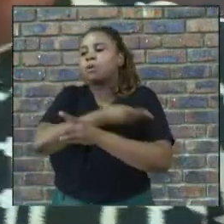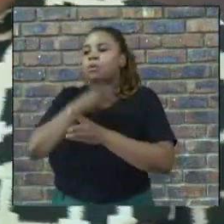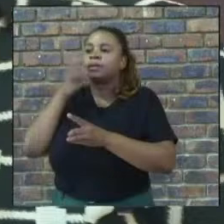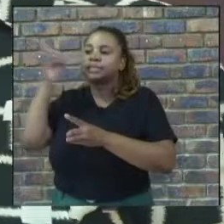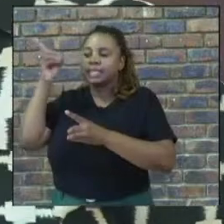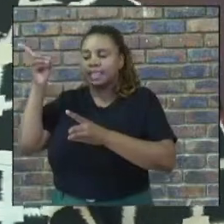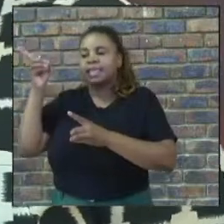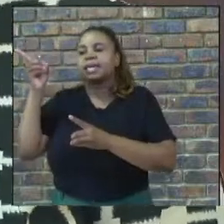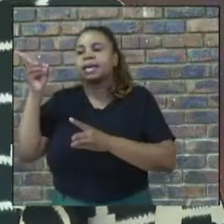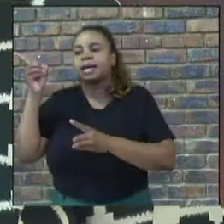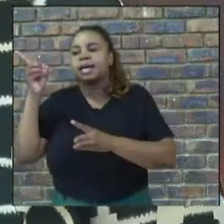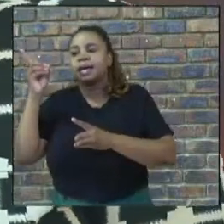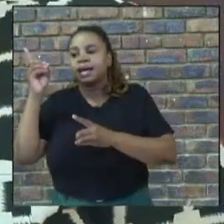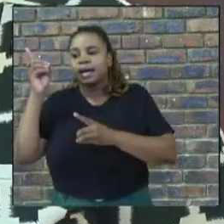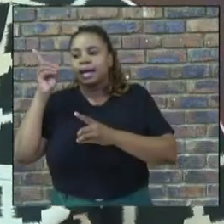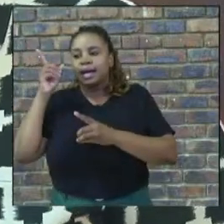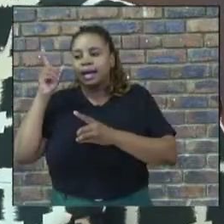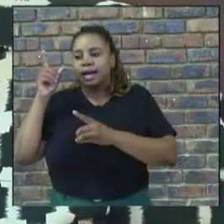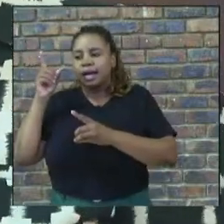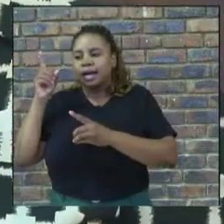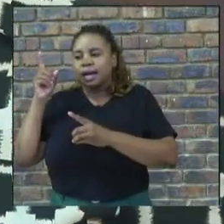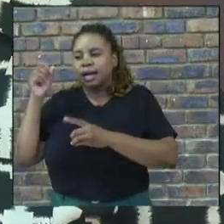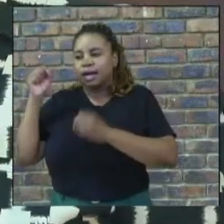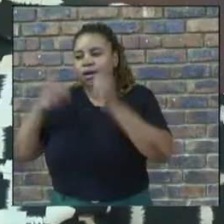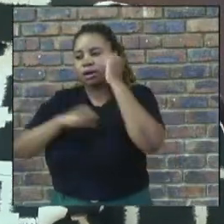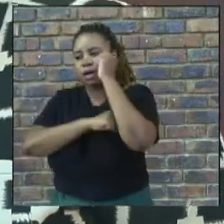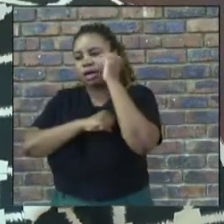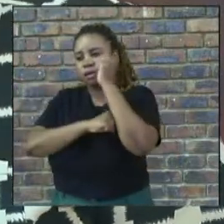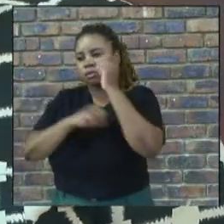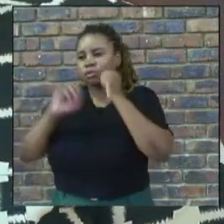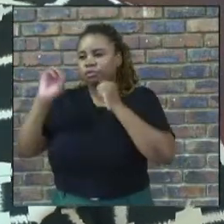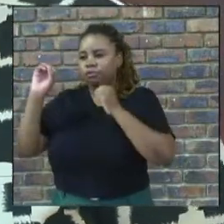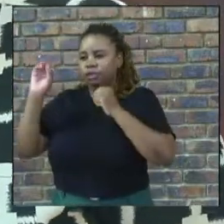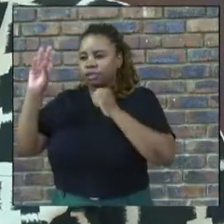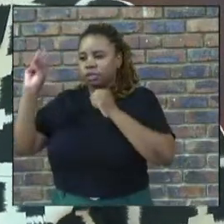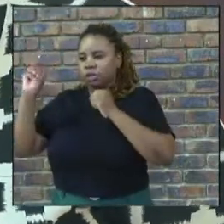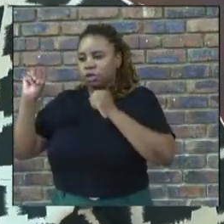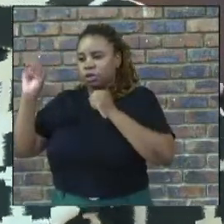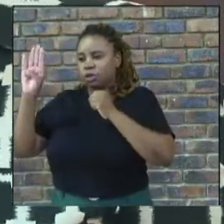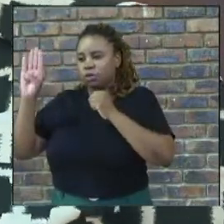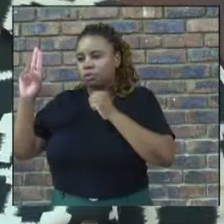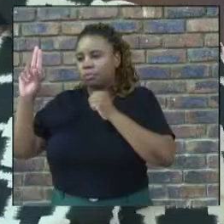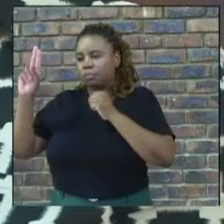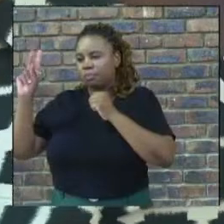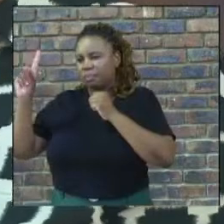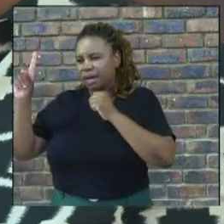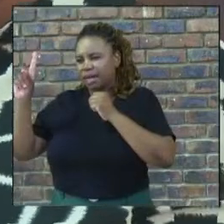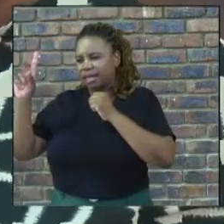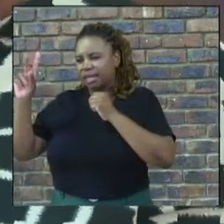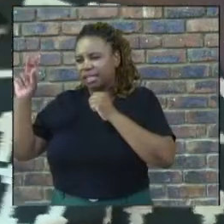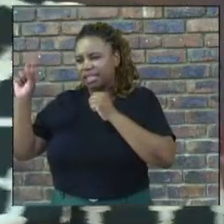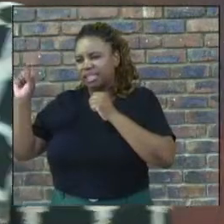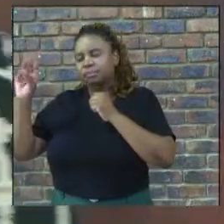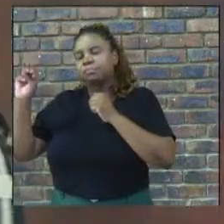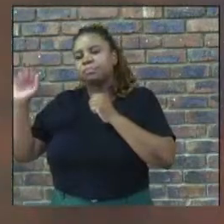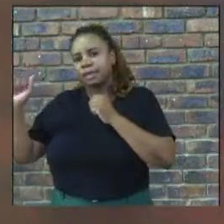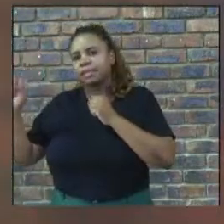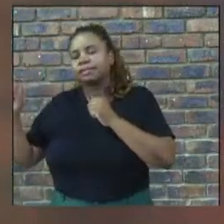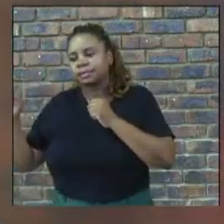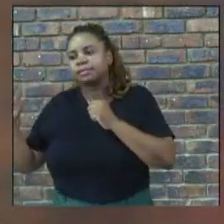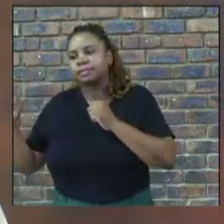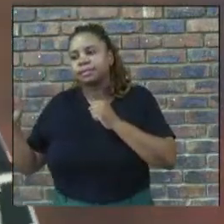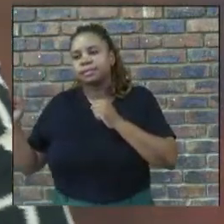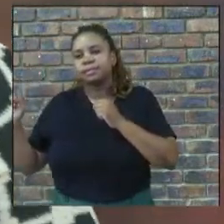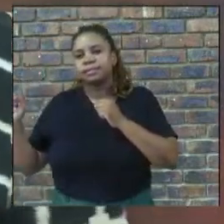Ombudsman. There's one lady, she was asking about the retrospective application of the Office